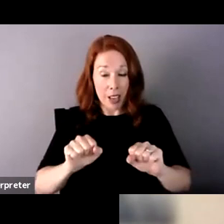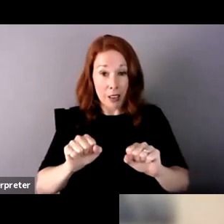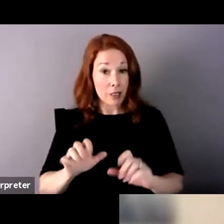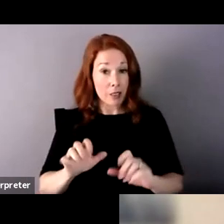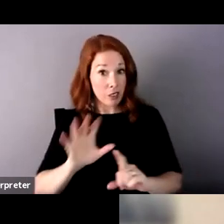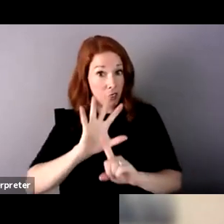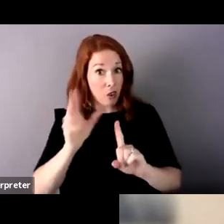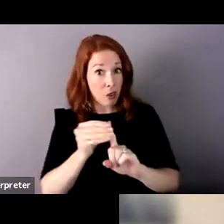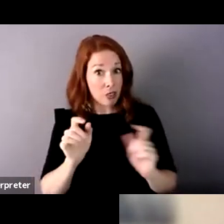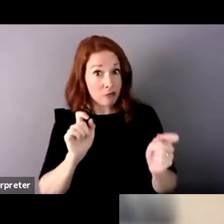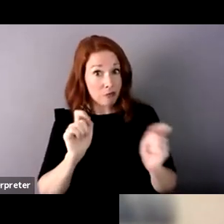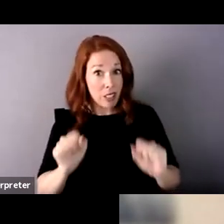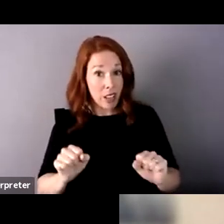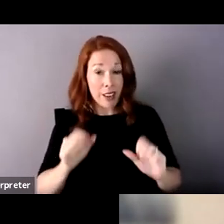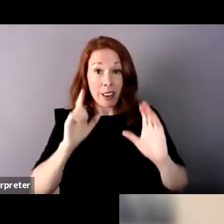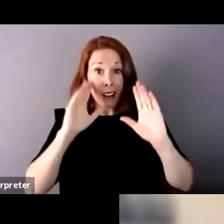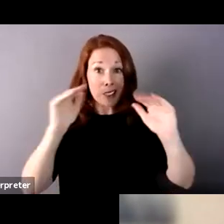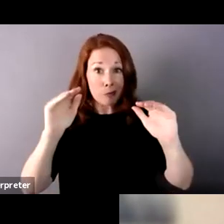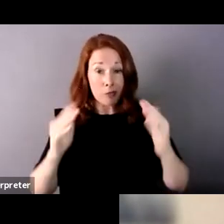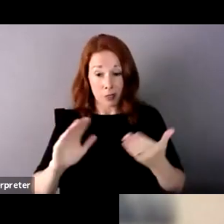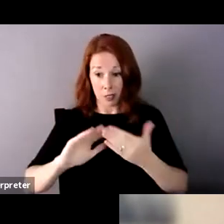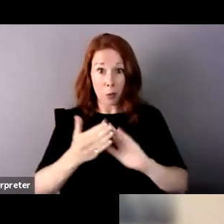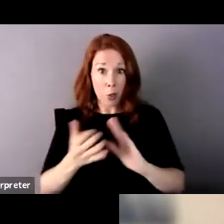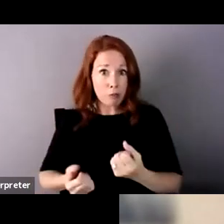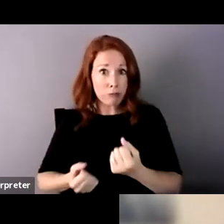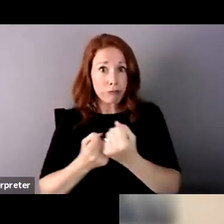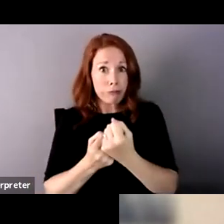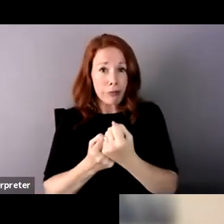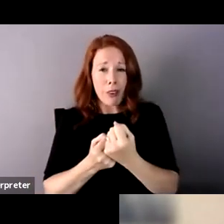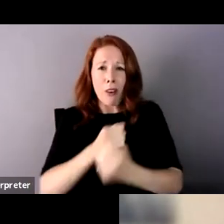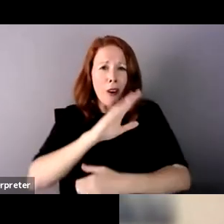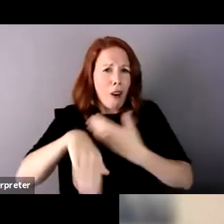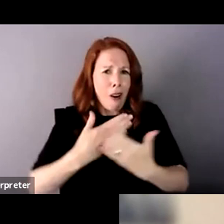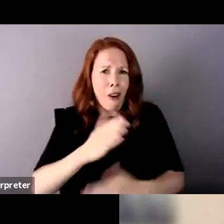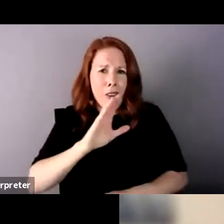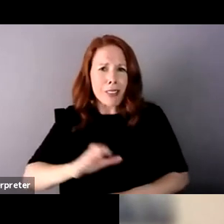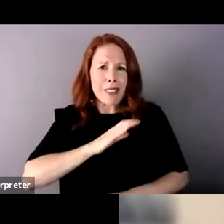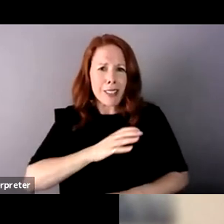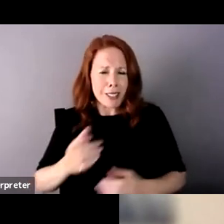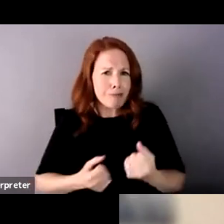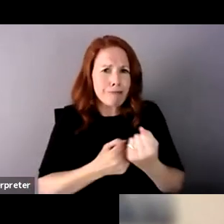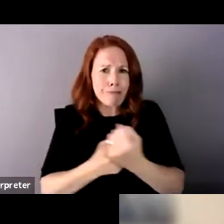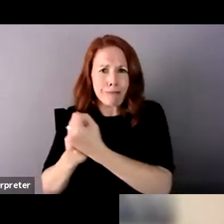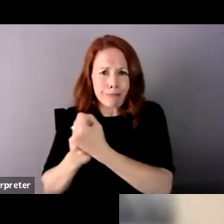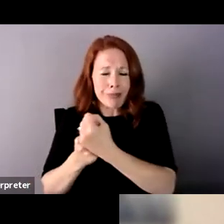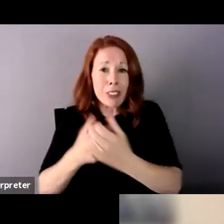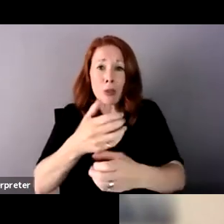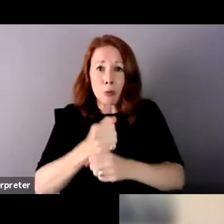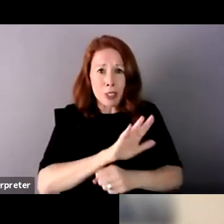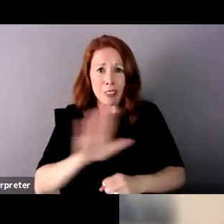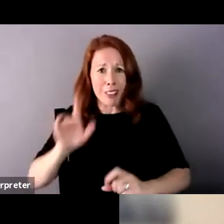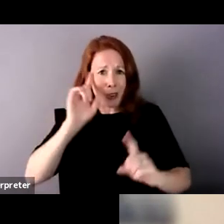that expectation that us as a community will support everyone to meet those same goals. Thank